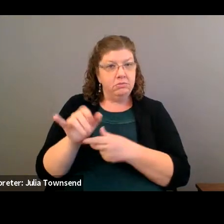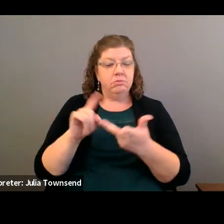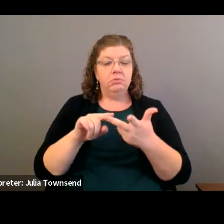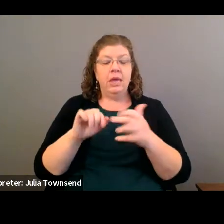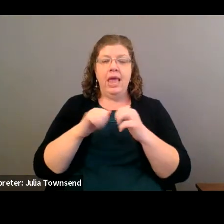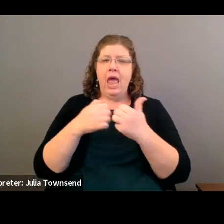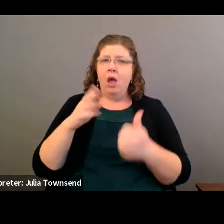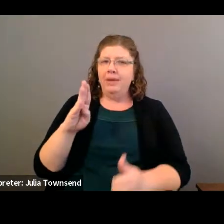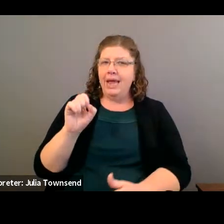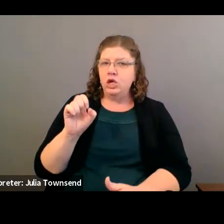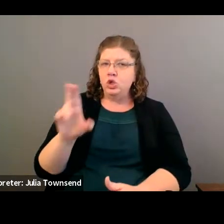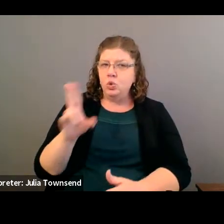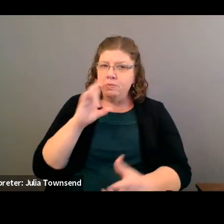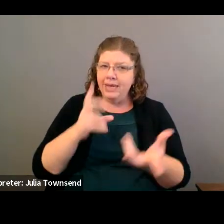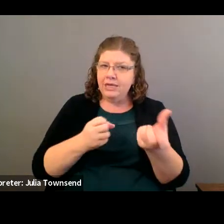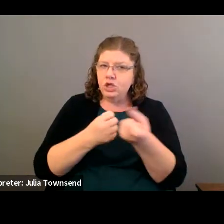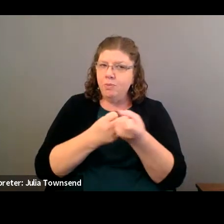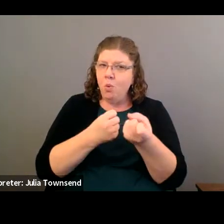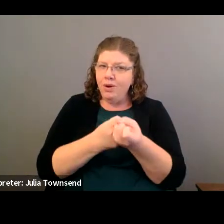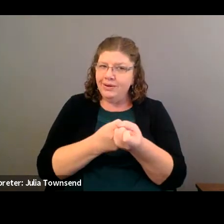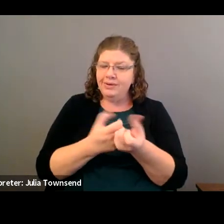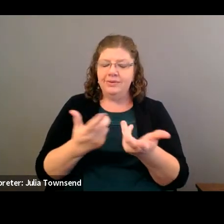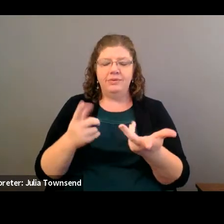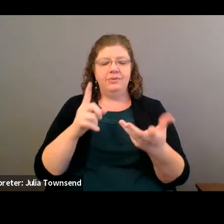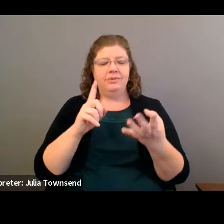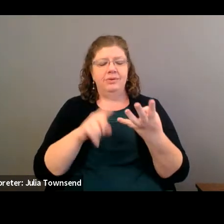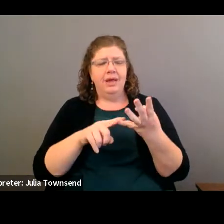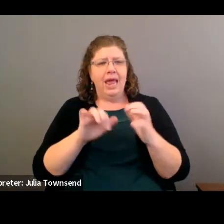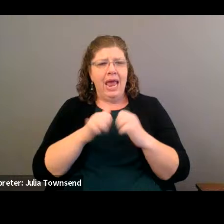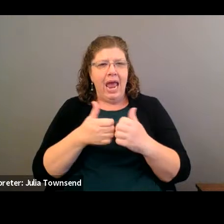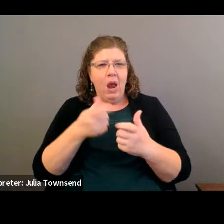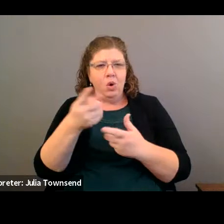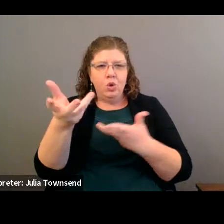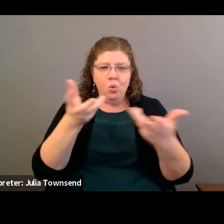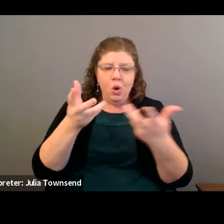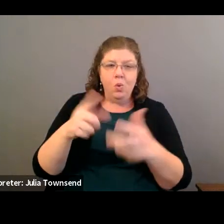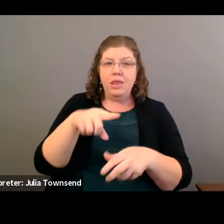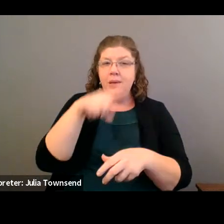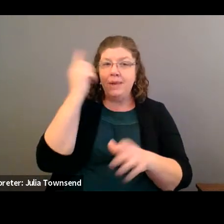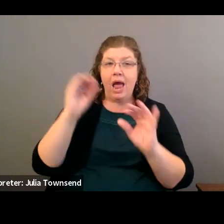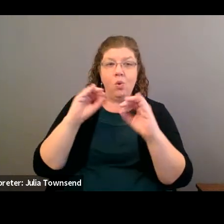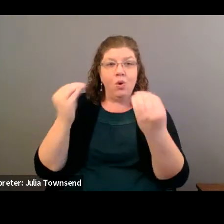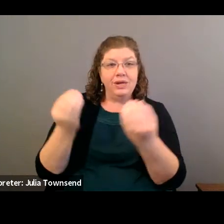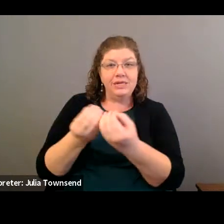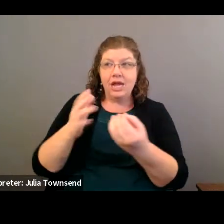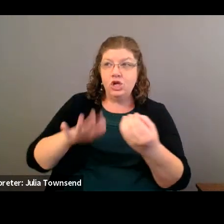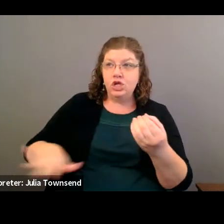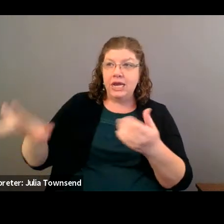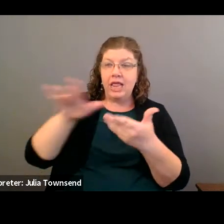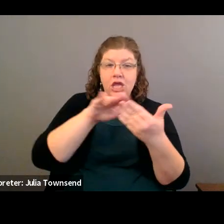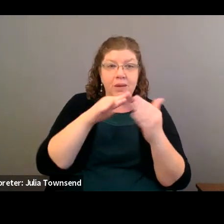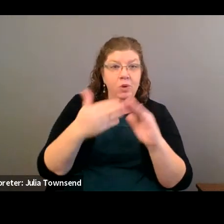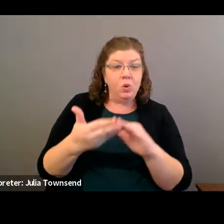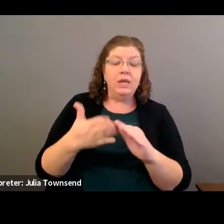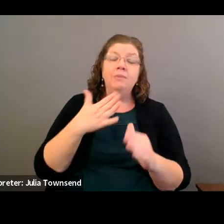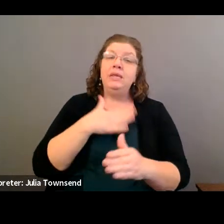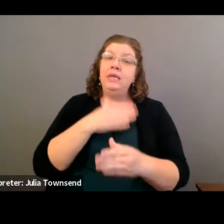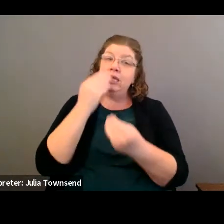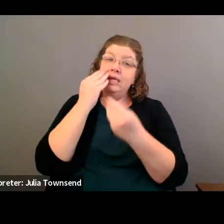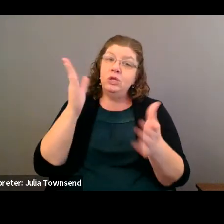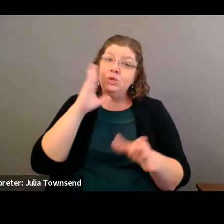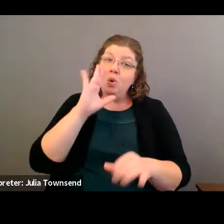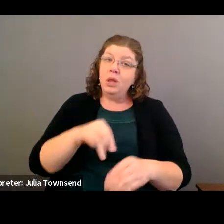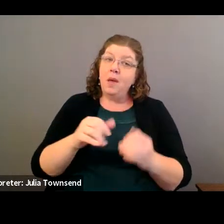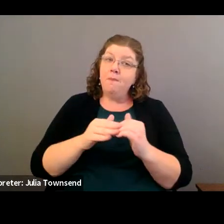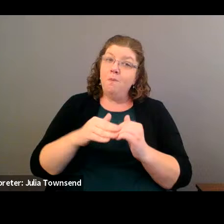BSUs being supported? How are you working with Black organizations in the community? And please know that there's more than